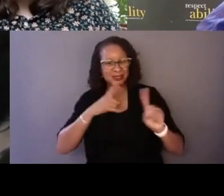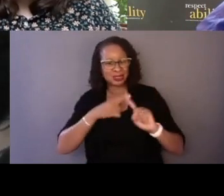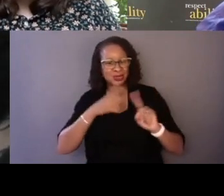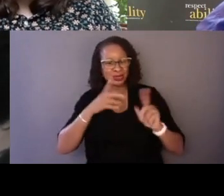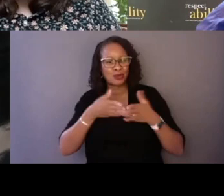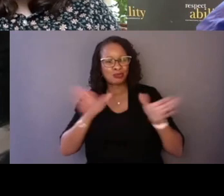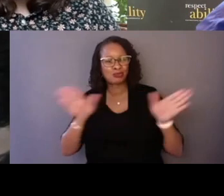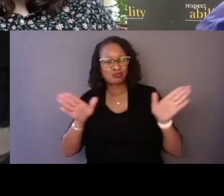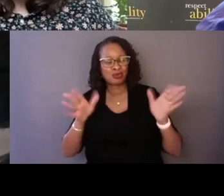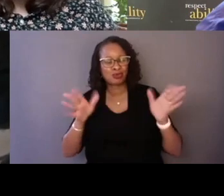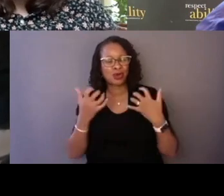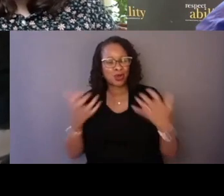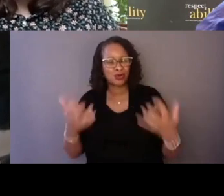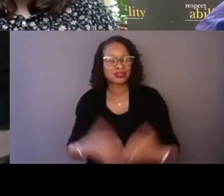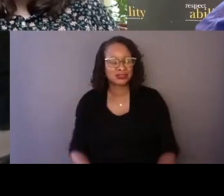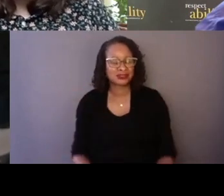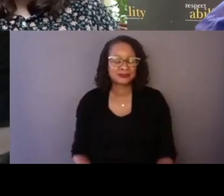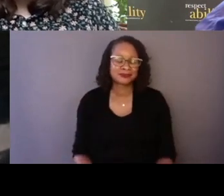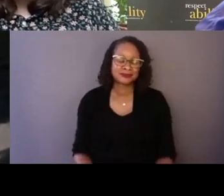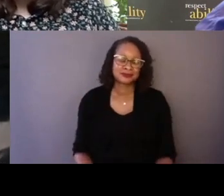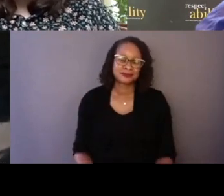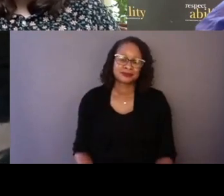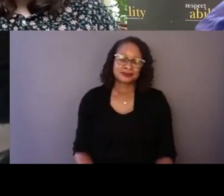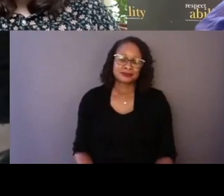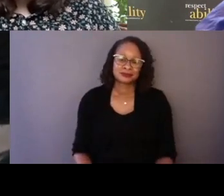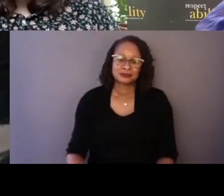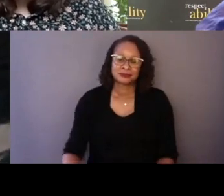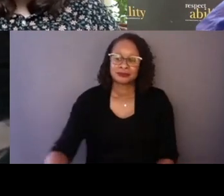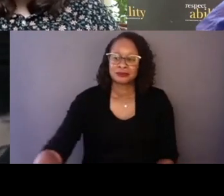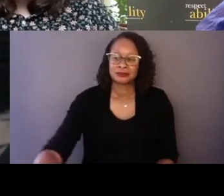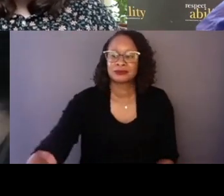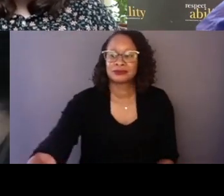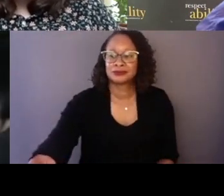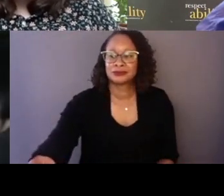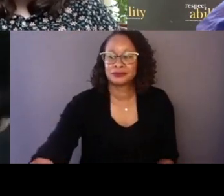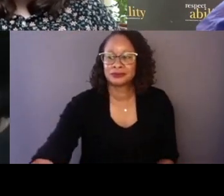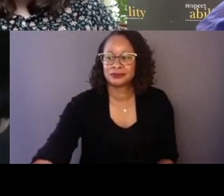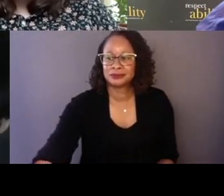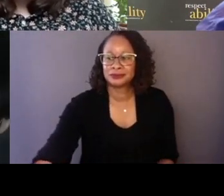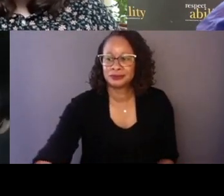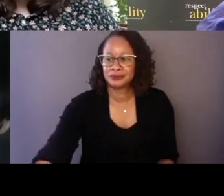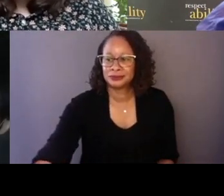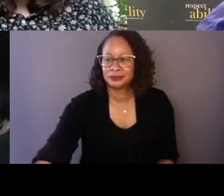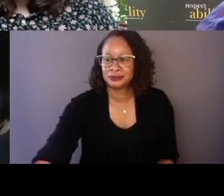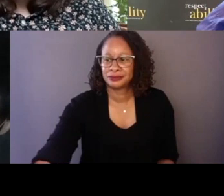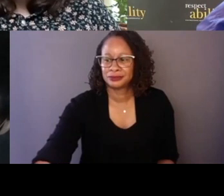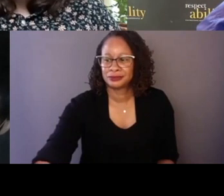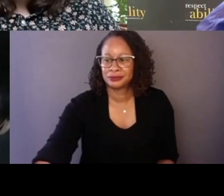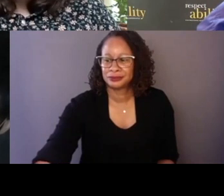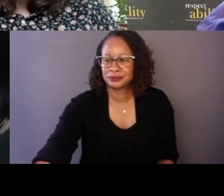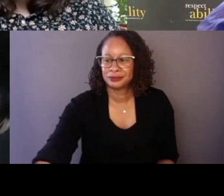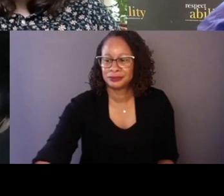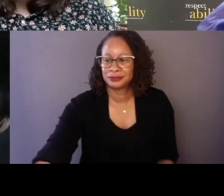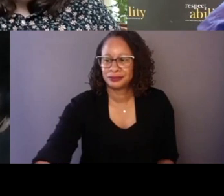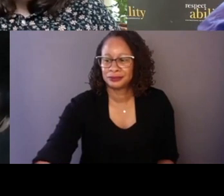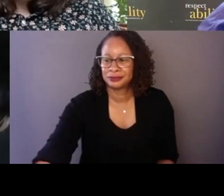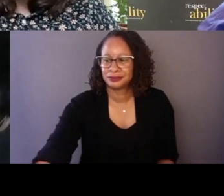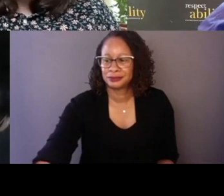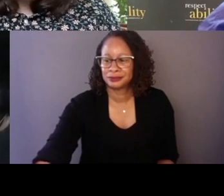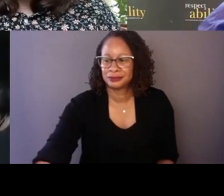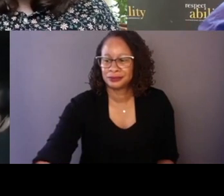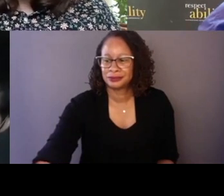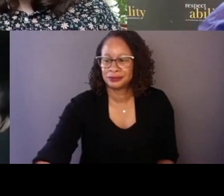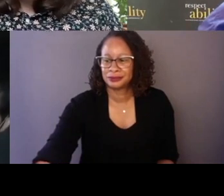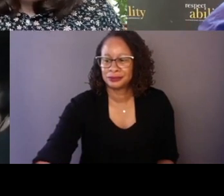broader audience. So either Hannah or Susan, would you like to speak to that? I'm